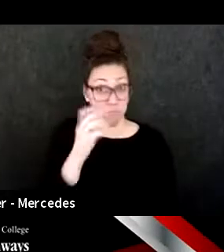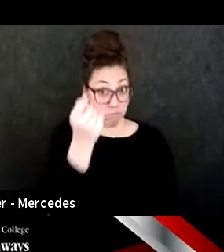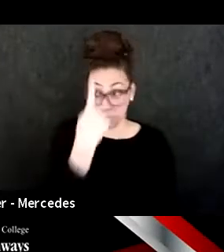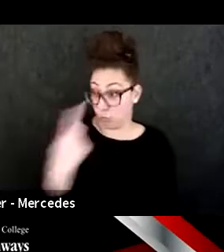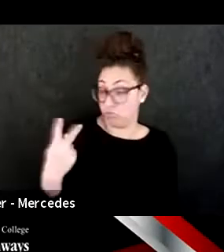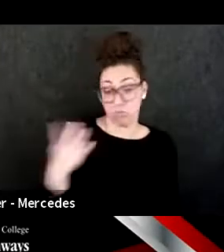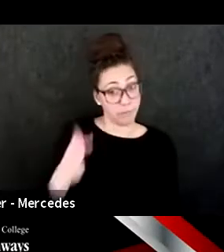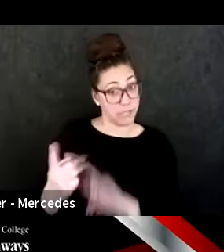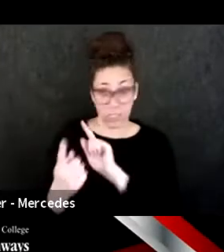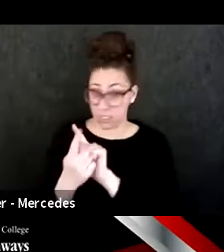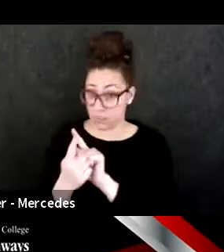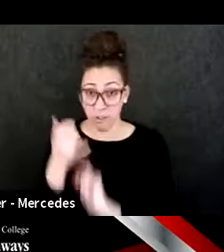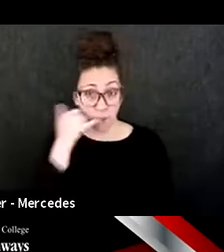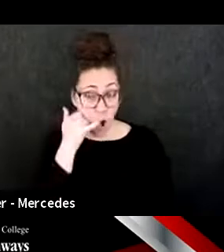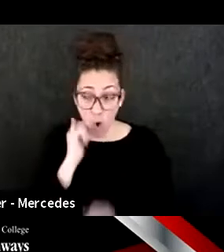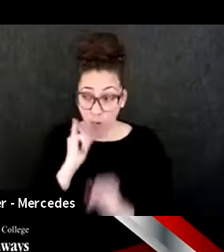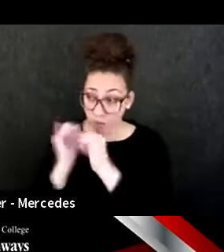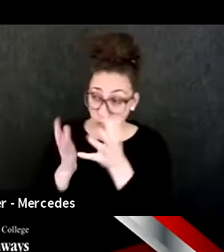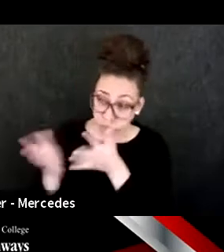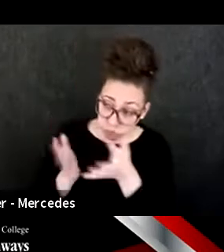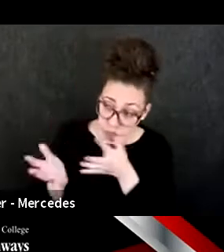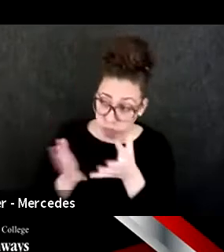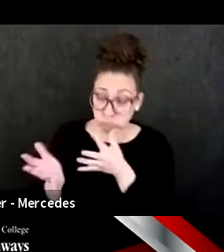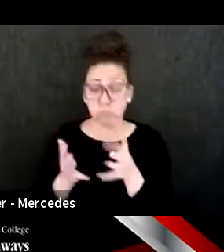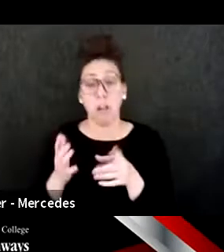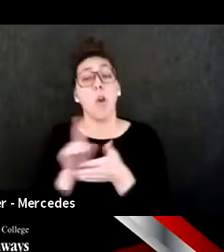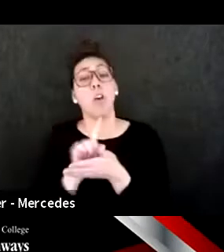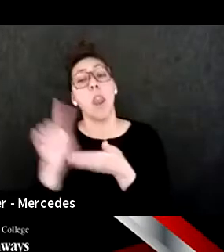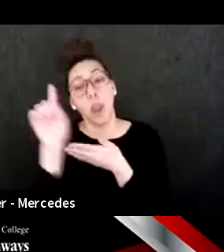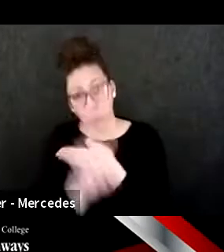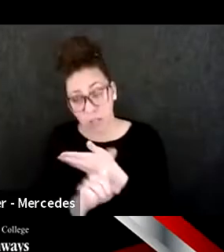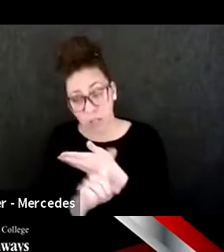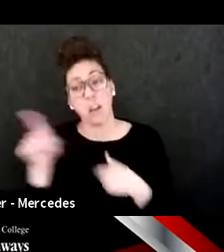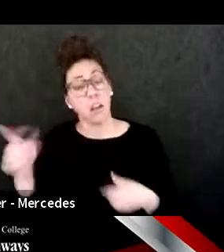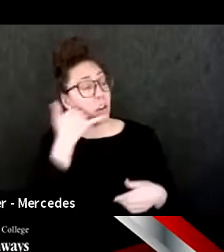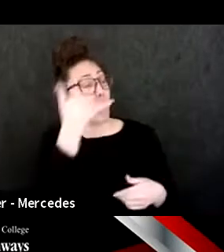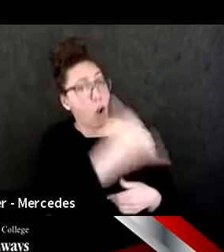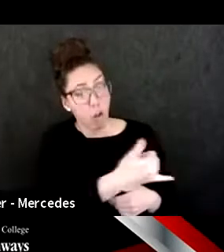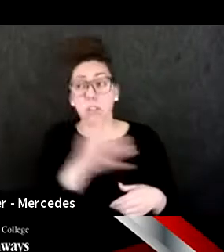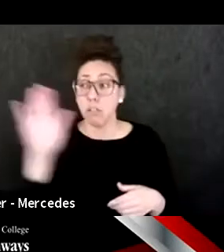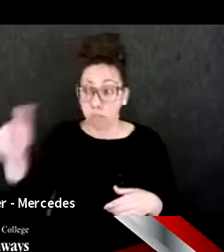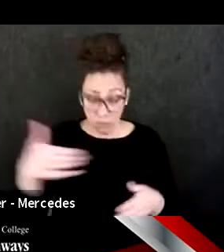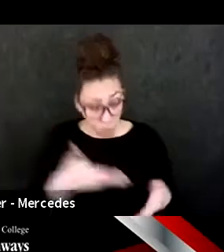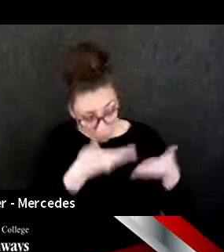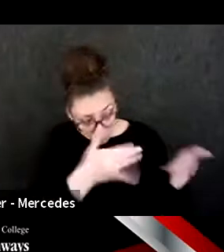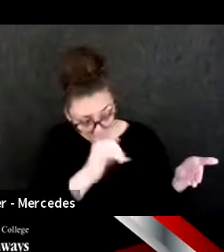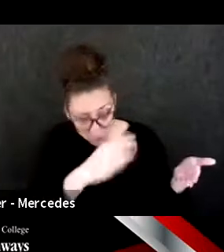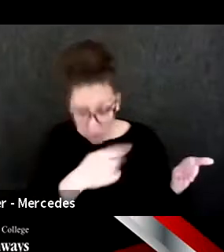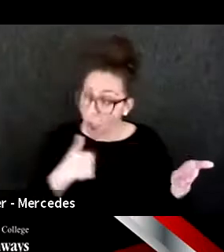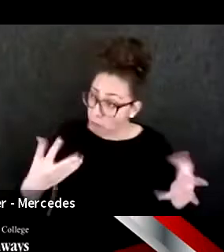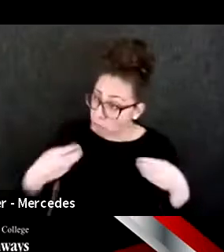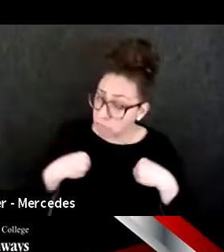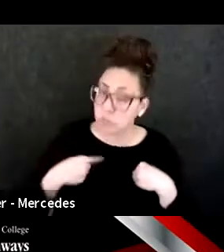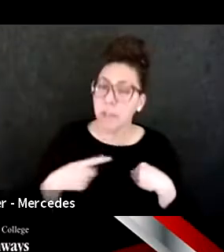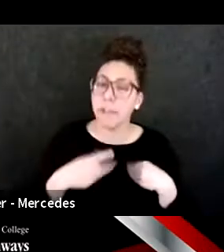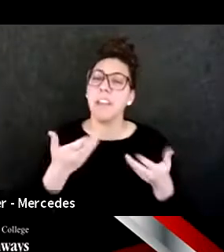And in another week, he offered me the job and he asked me to go meet the president of the college at O'Hare Airport because he was flying through at the time. And